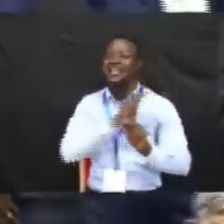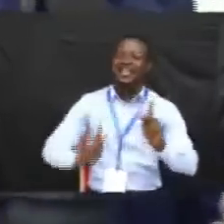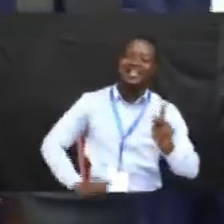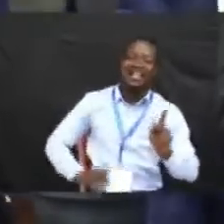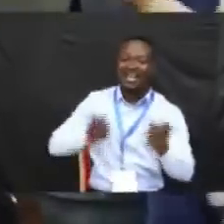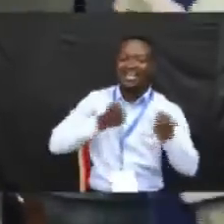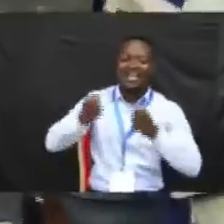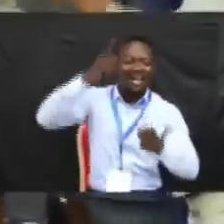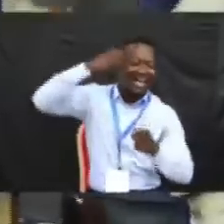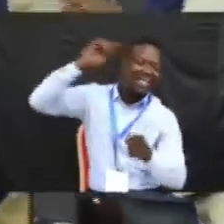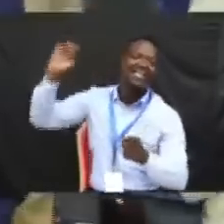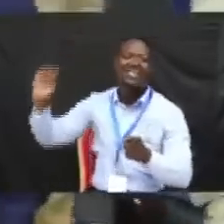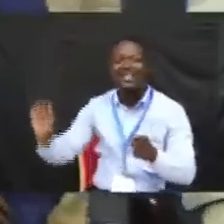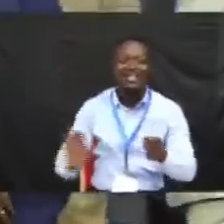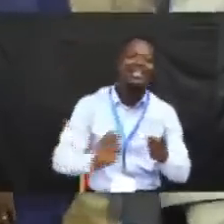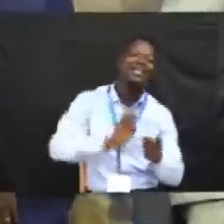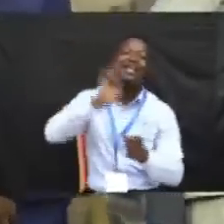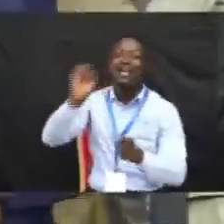might be